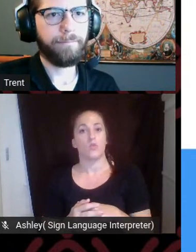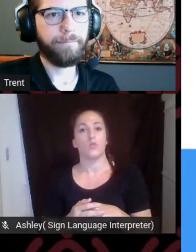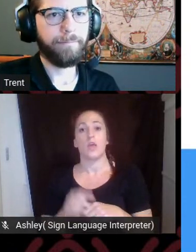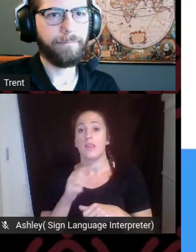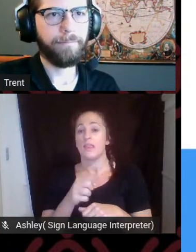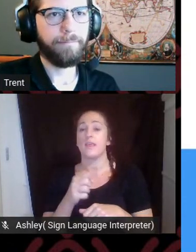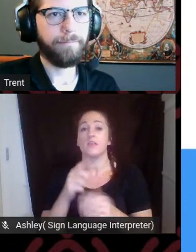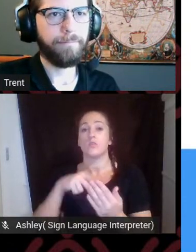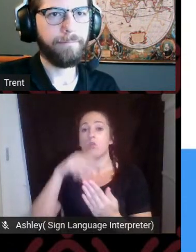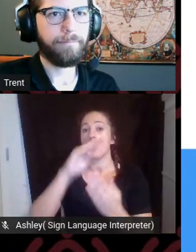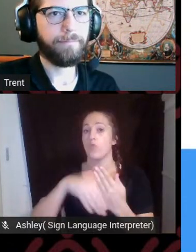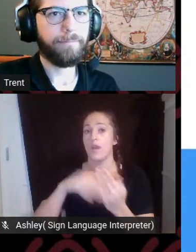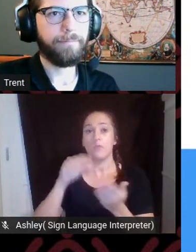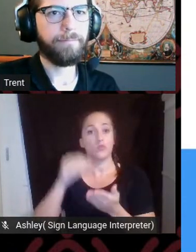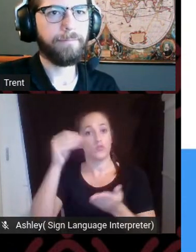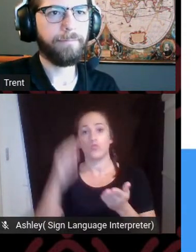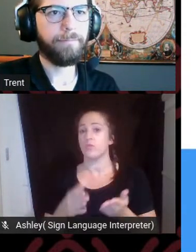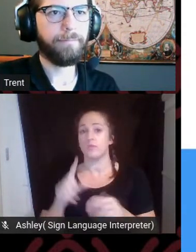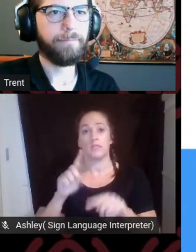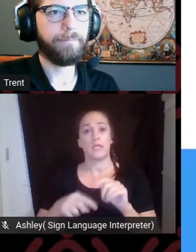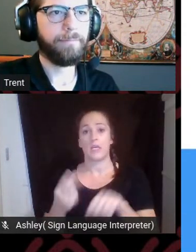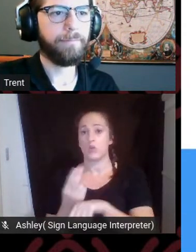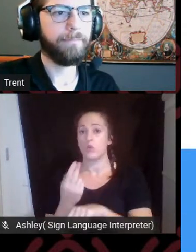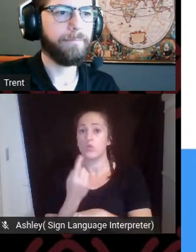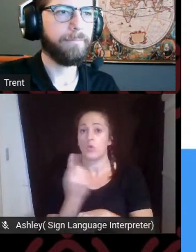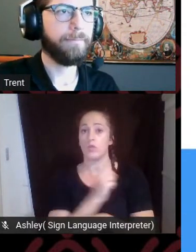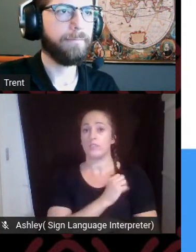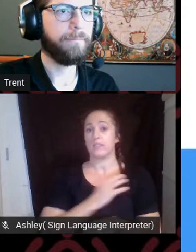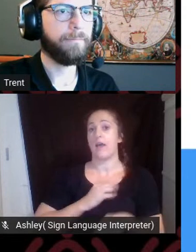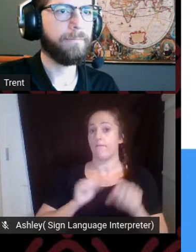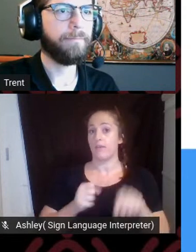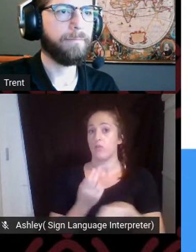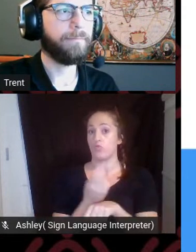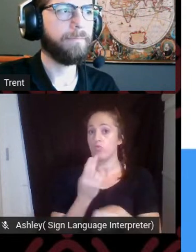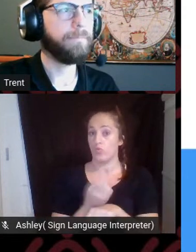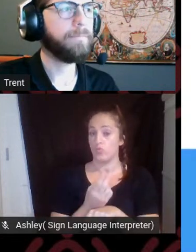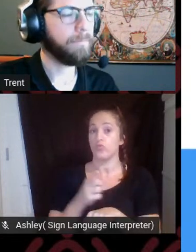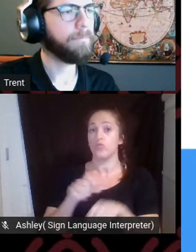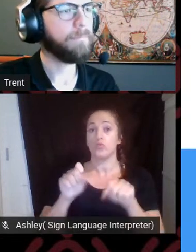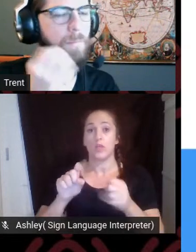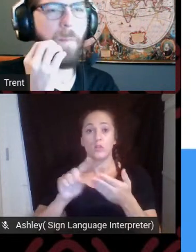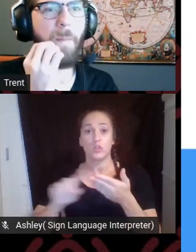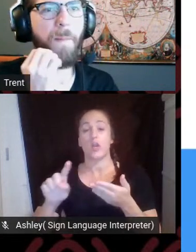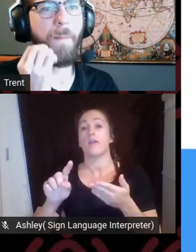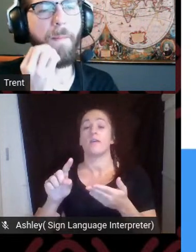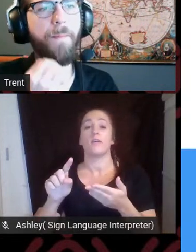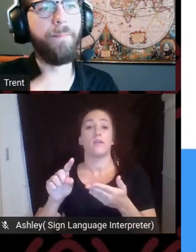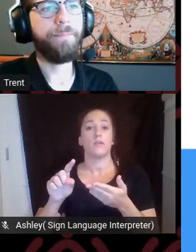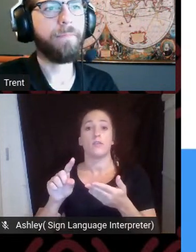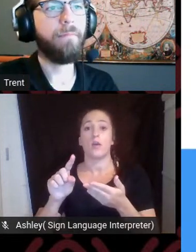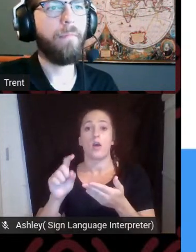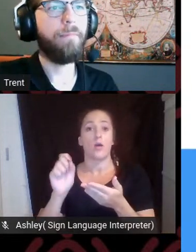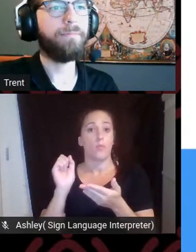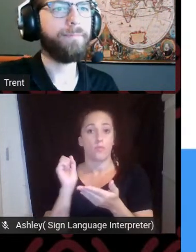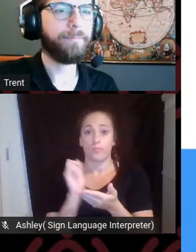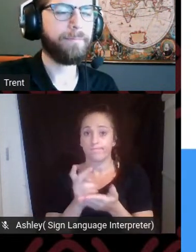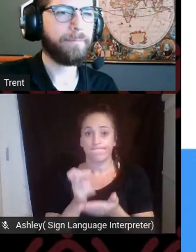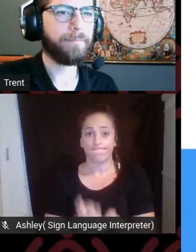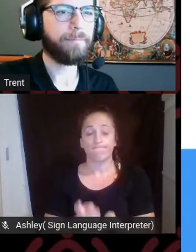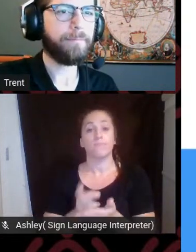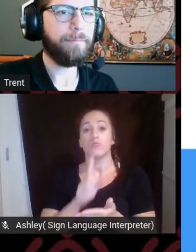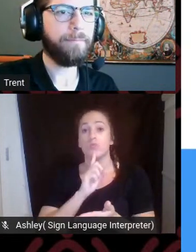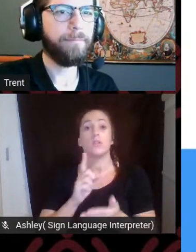It doesn't work for students, but it allows you to check permissions, which is something that's really, really important when you're sharing